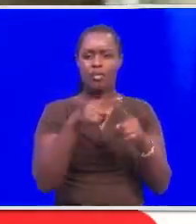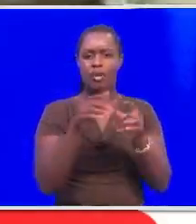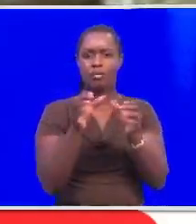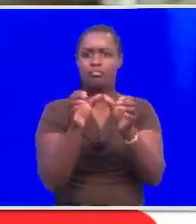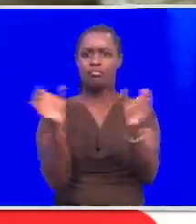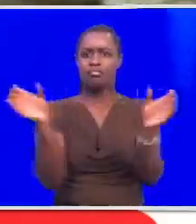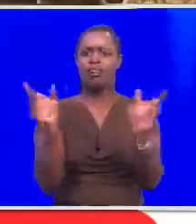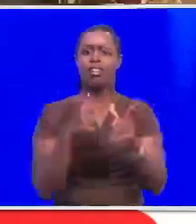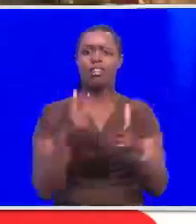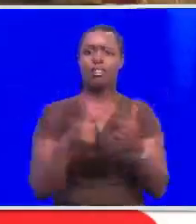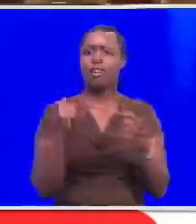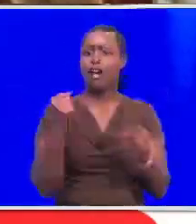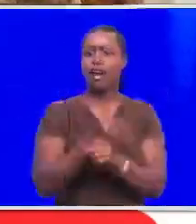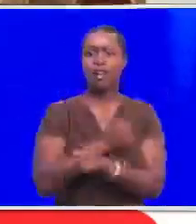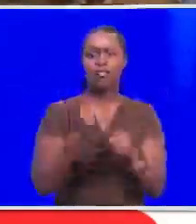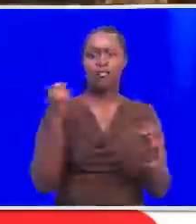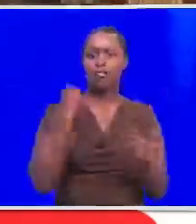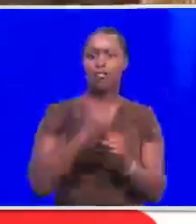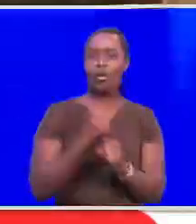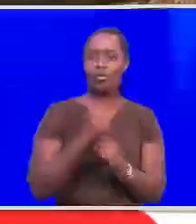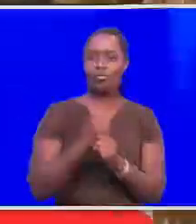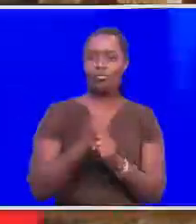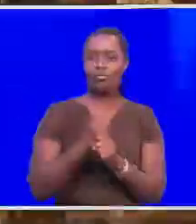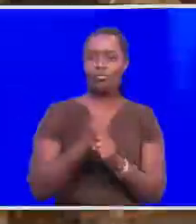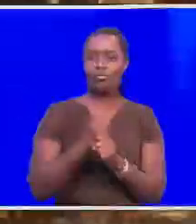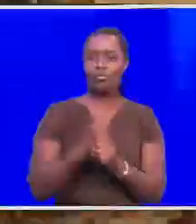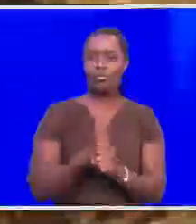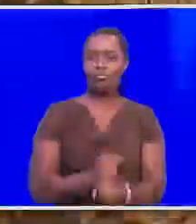we split in factions, he cannot engage. Wanji Sostin, TV47.